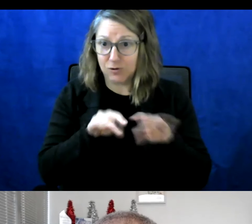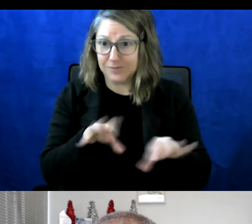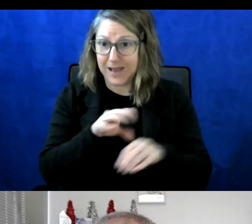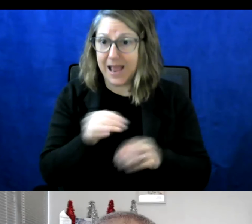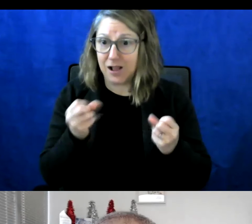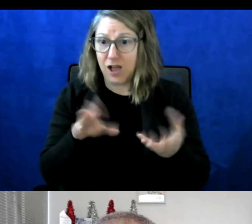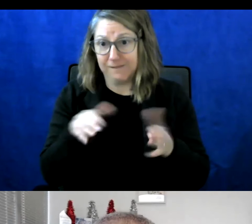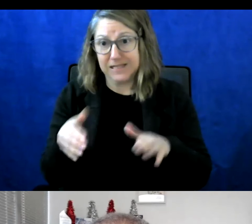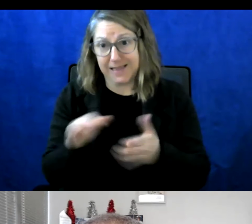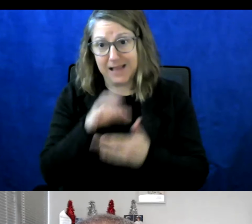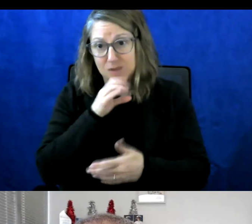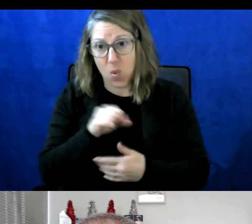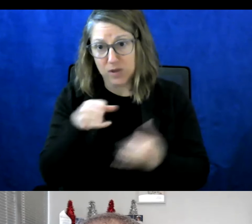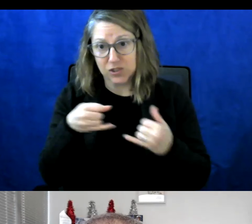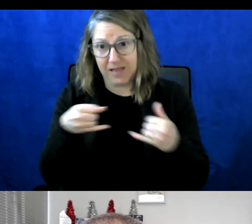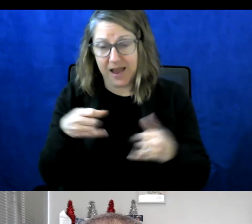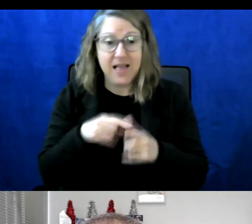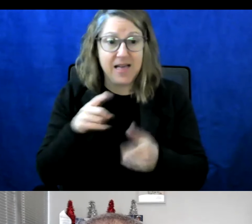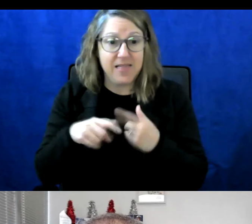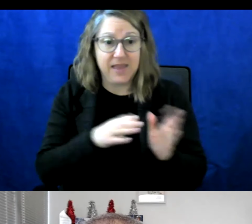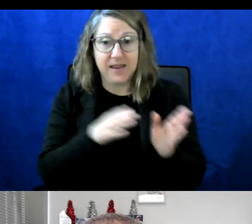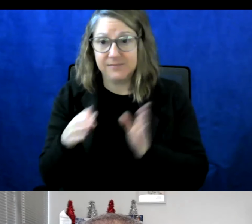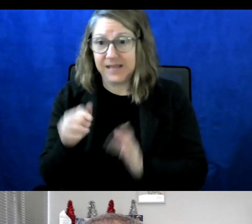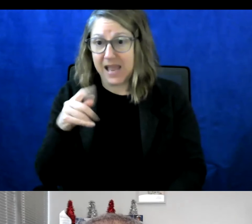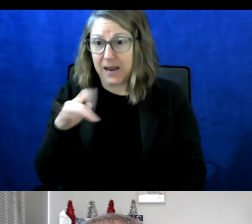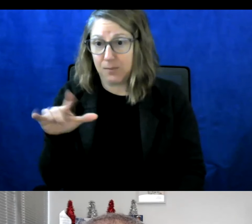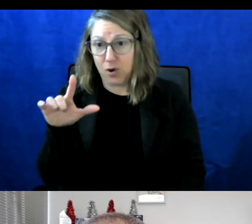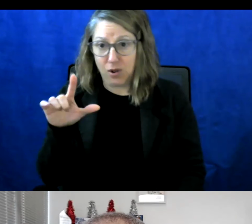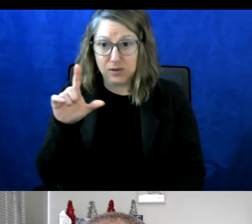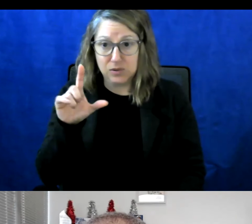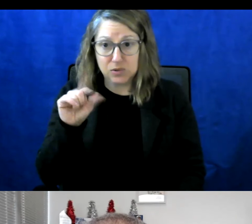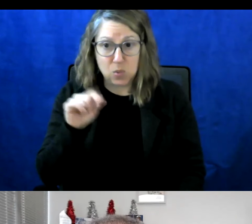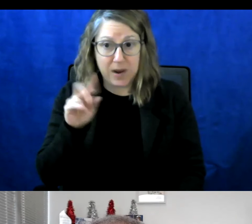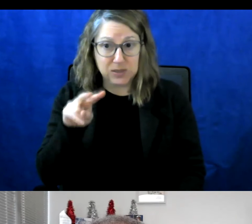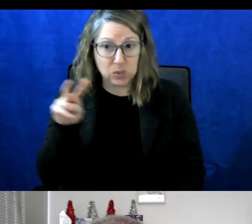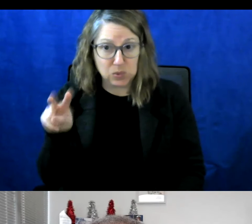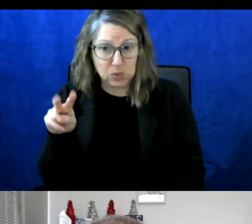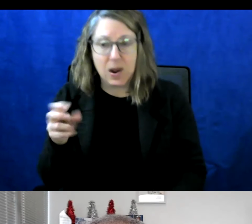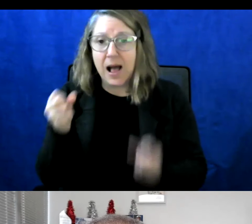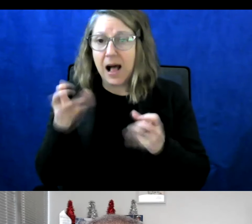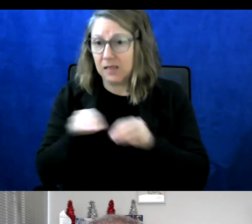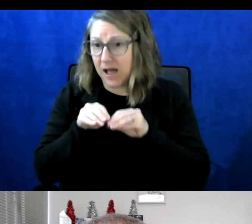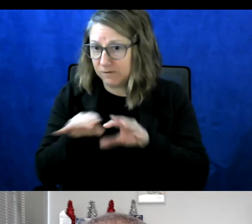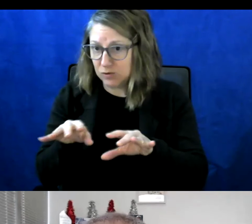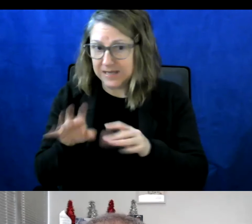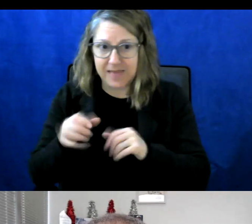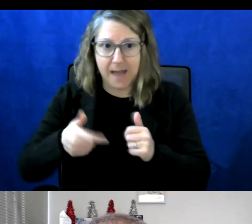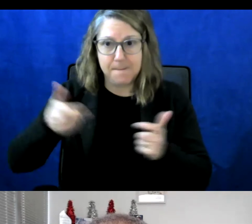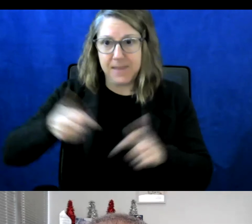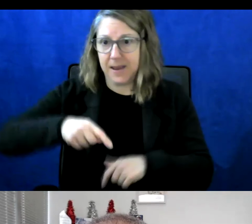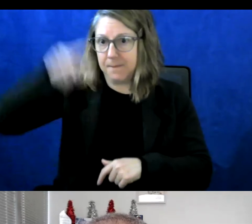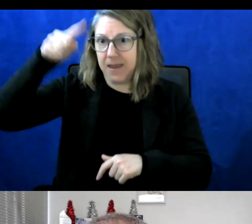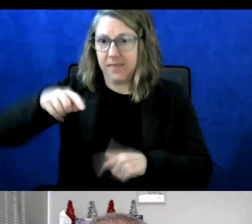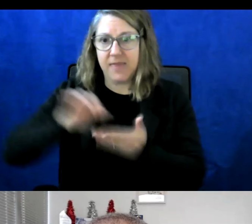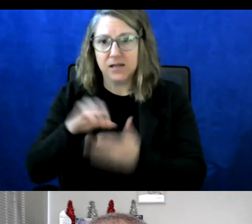lot of deaths. That's the orange line. Come over to April 2022, a lot of transmission. That big peak is the Omicron